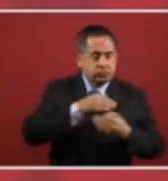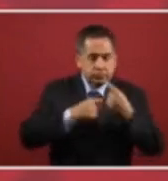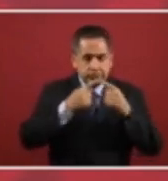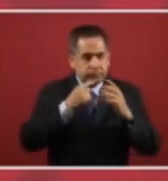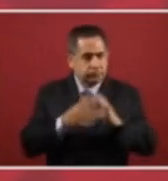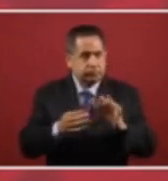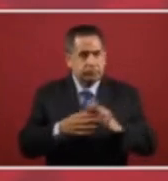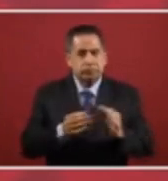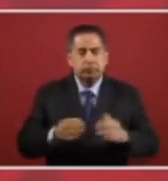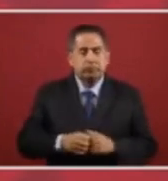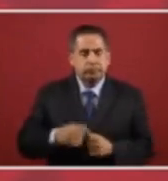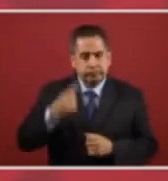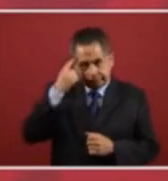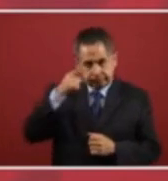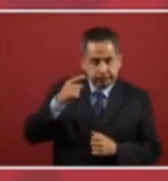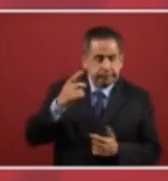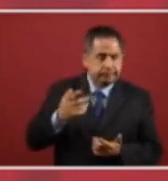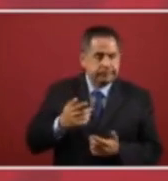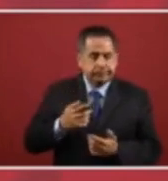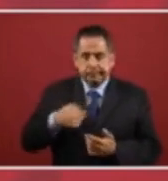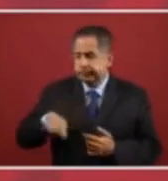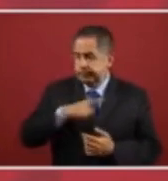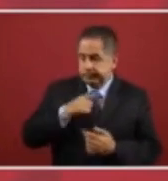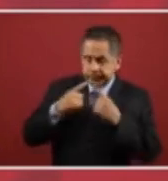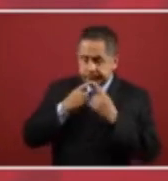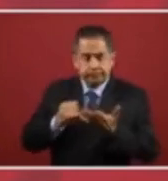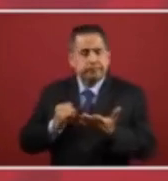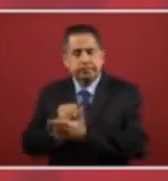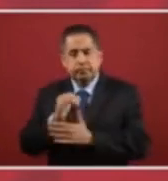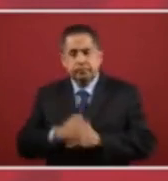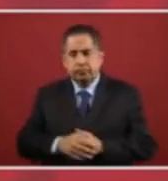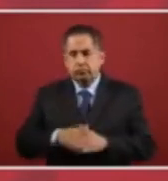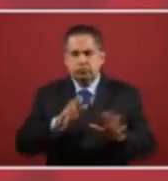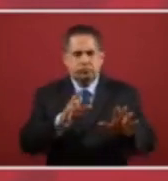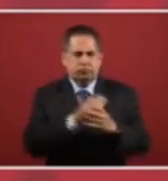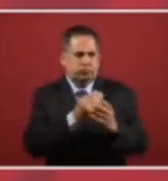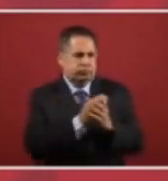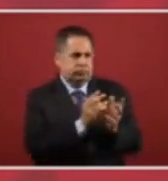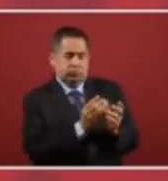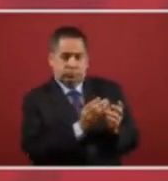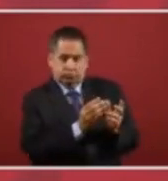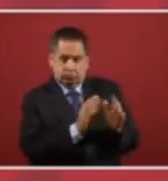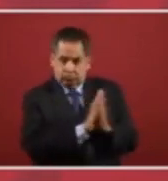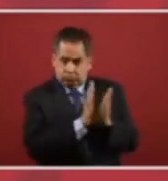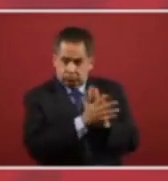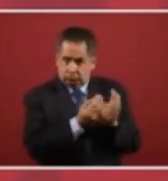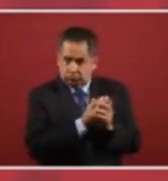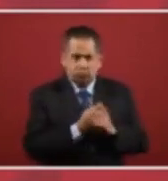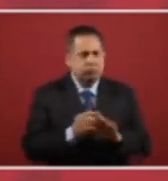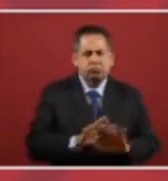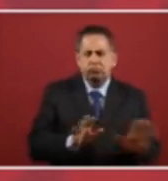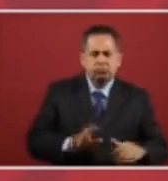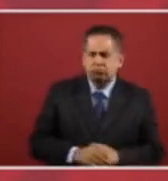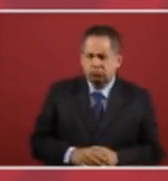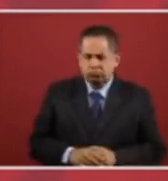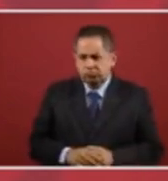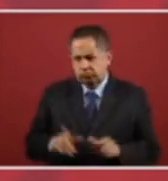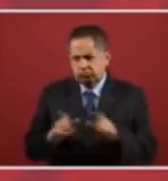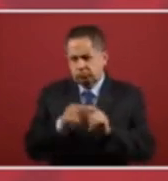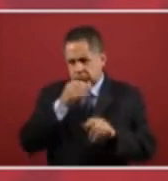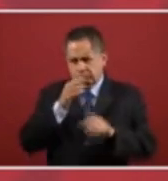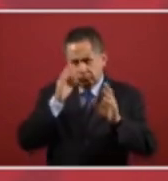encourage a dialogue, a consultation, in order to make a decision. But we haven't done that yet,